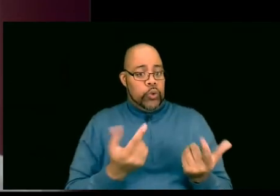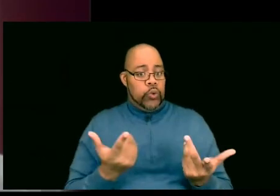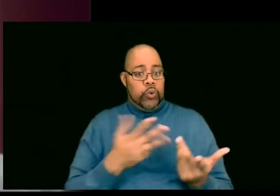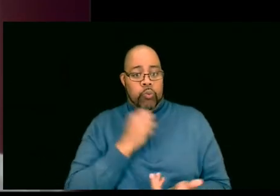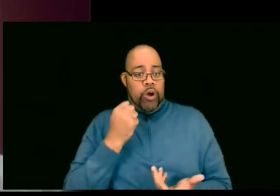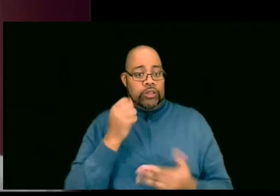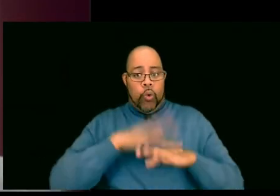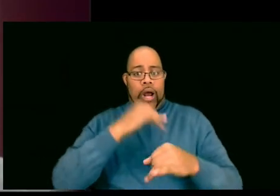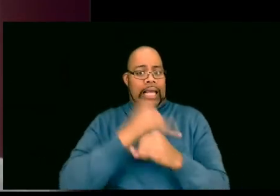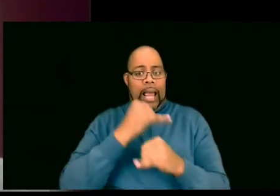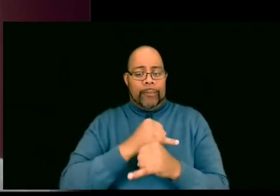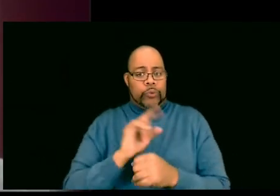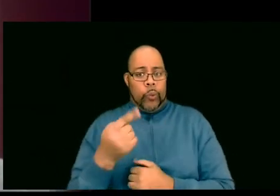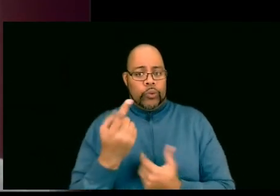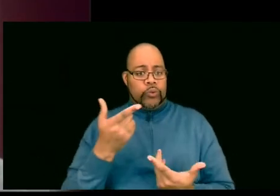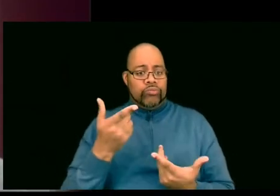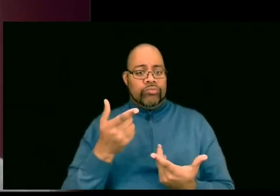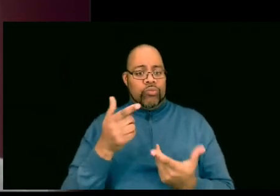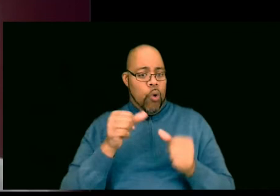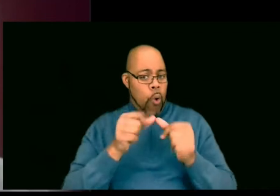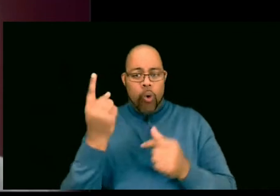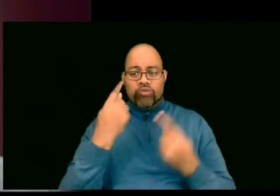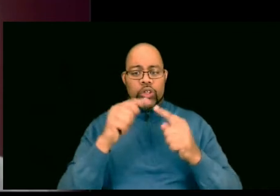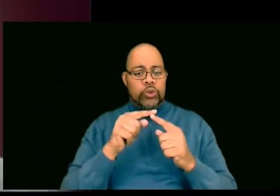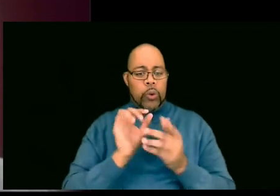could do just about was on campus. So you